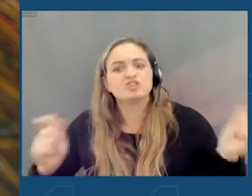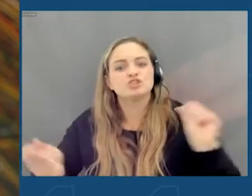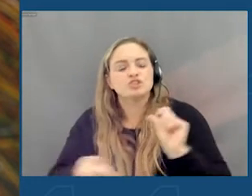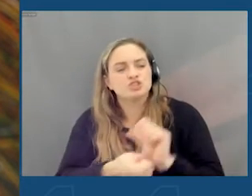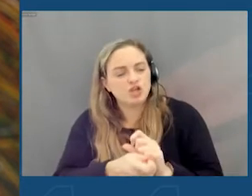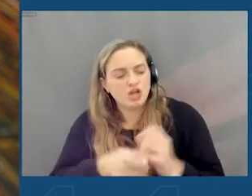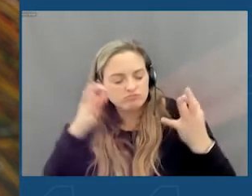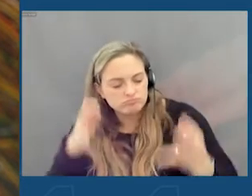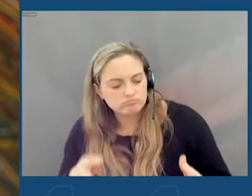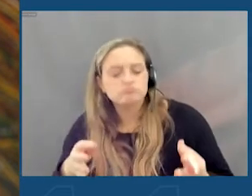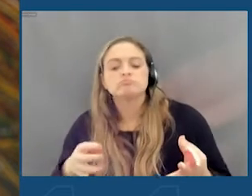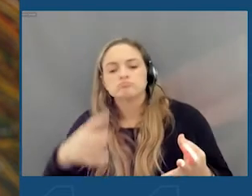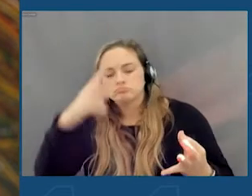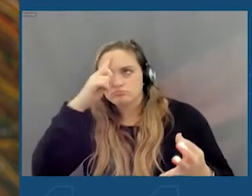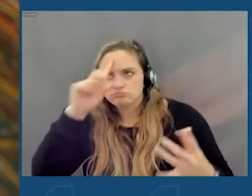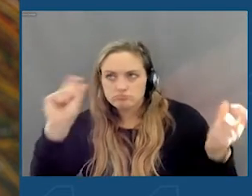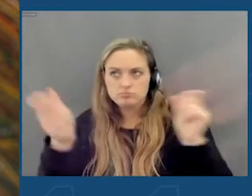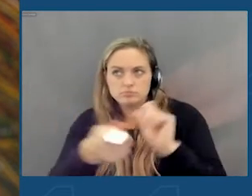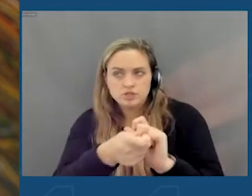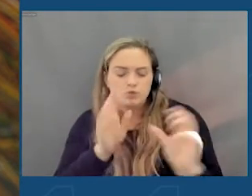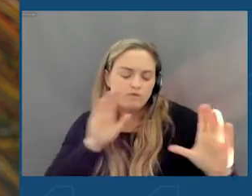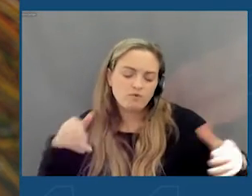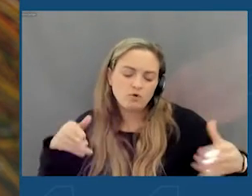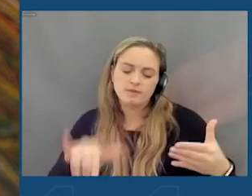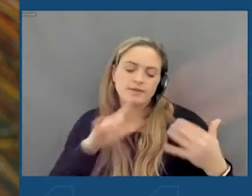They're the ones we're focused on here today.